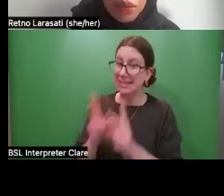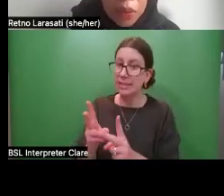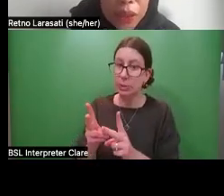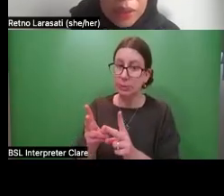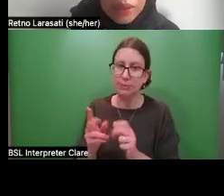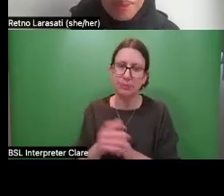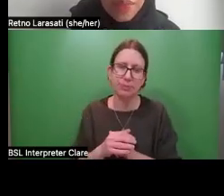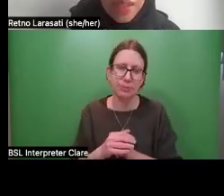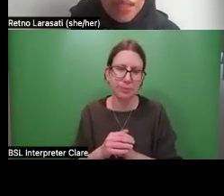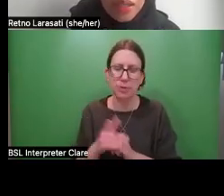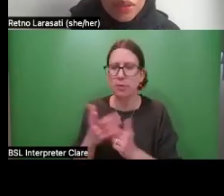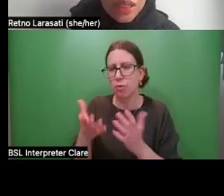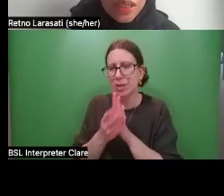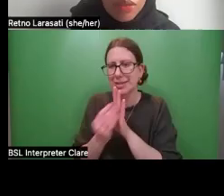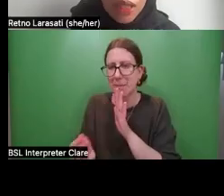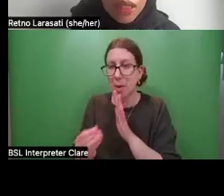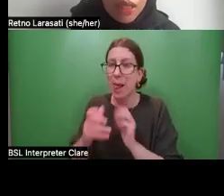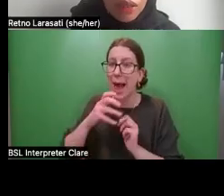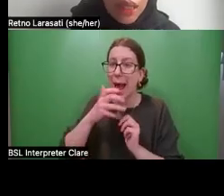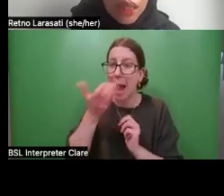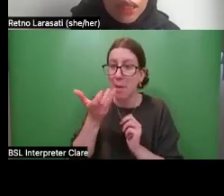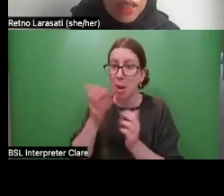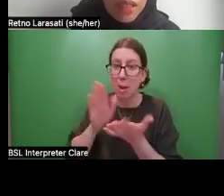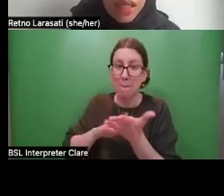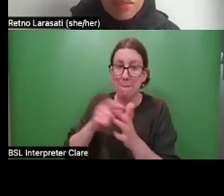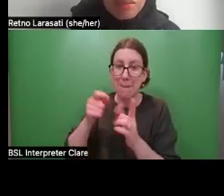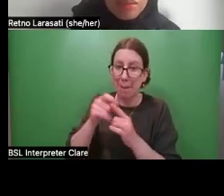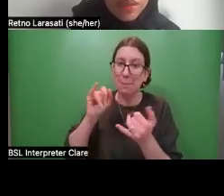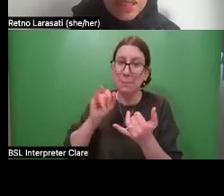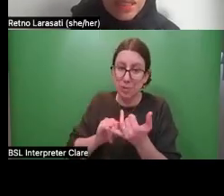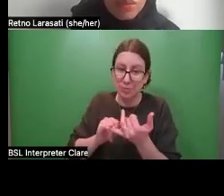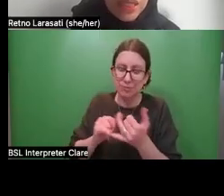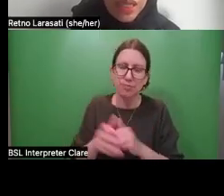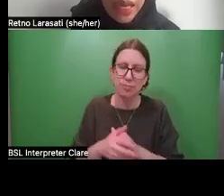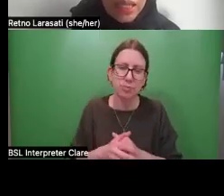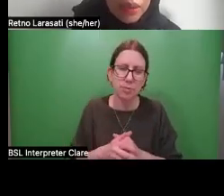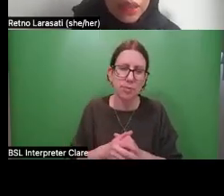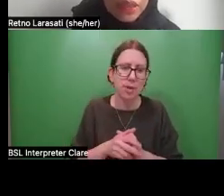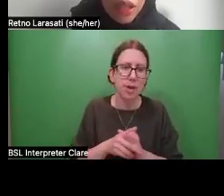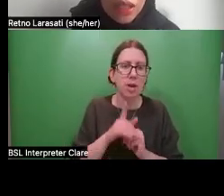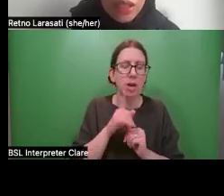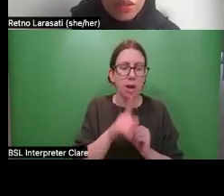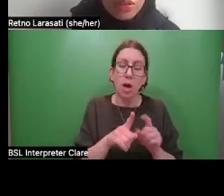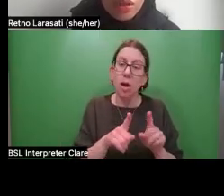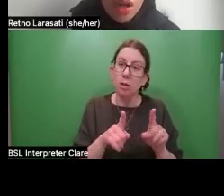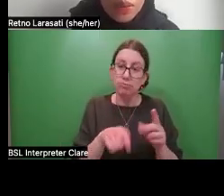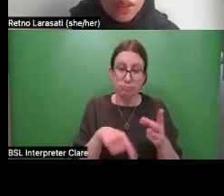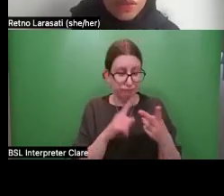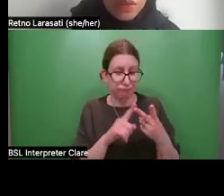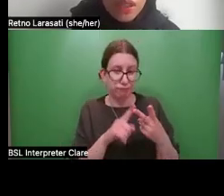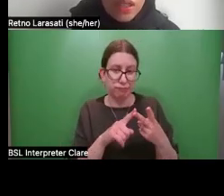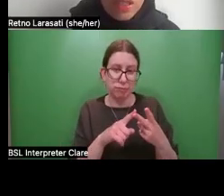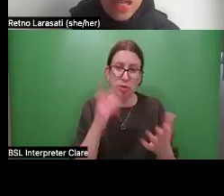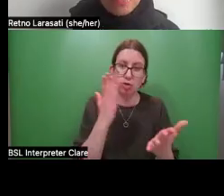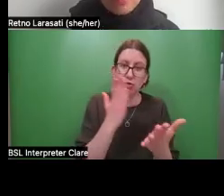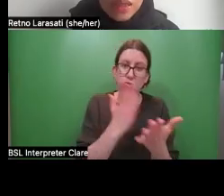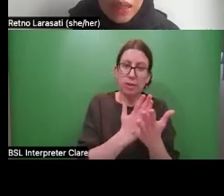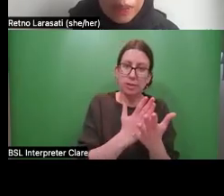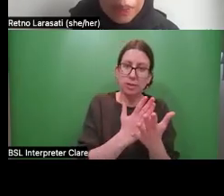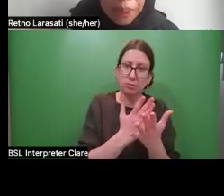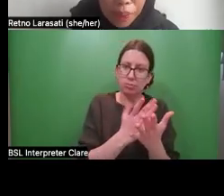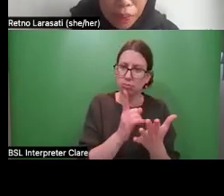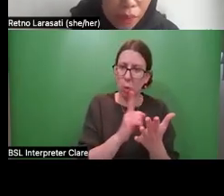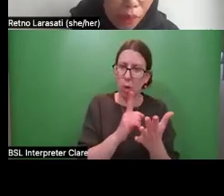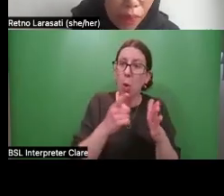by Muir, which is trust in automation, that basically we calibrate trust through observed